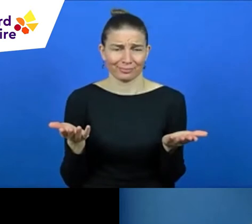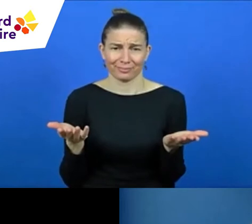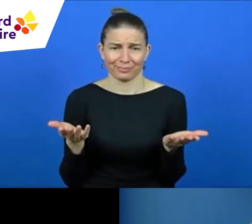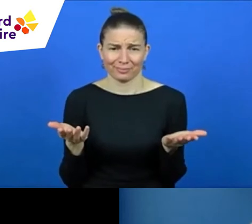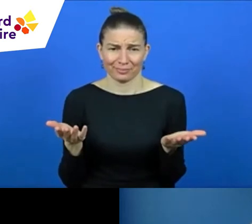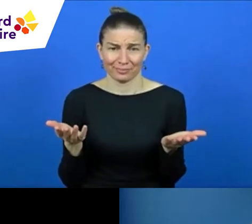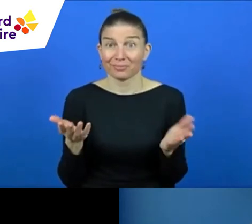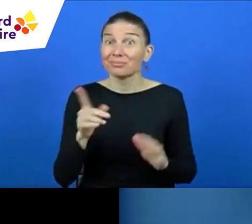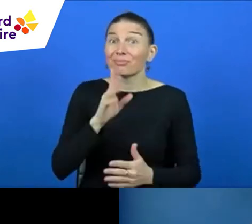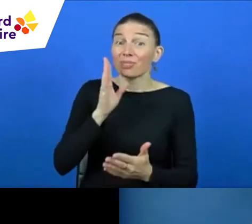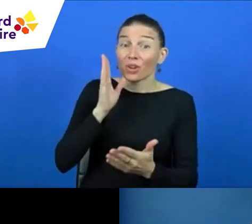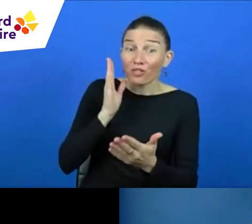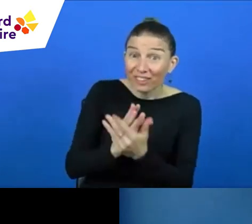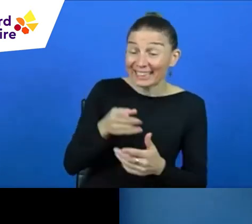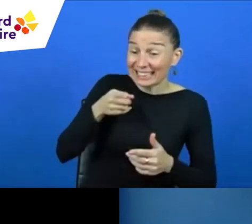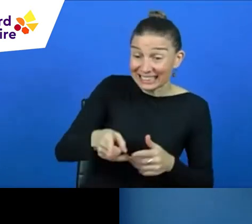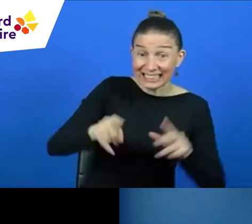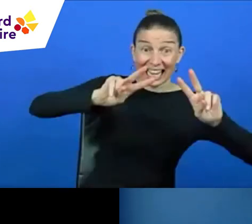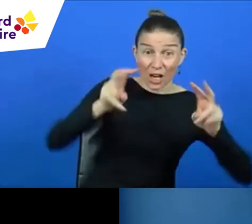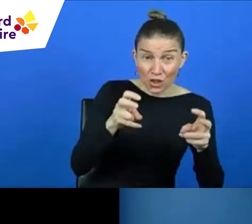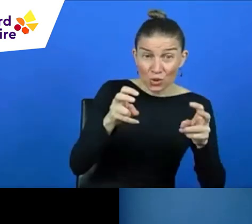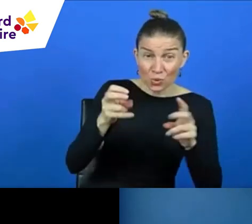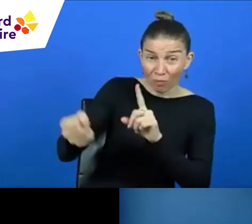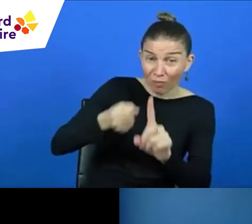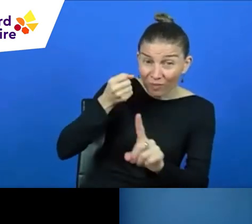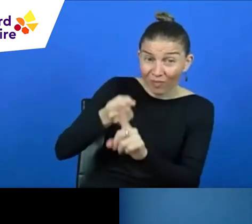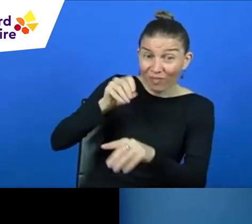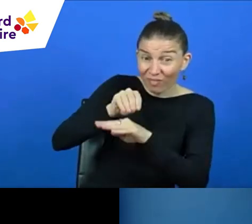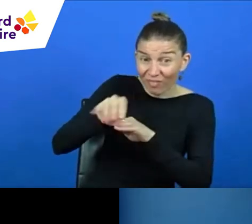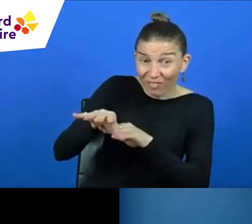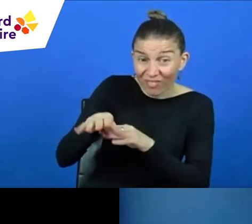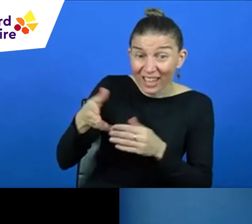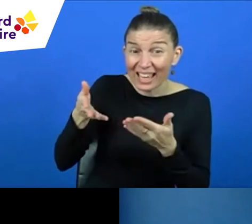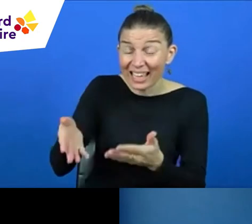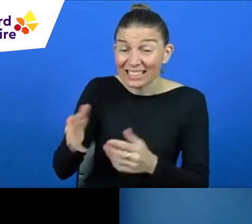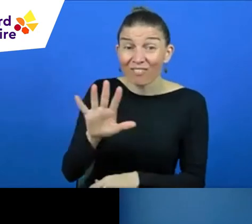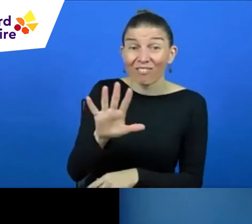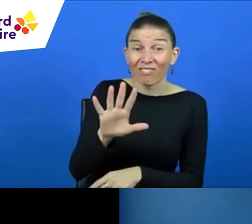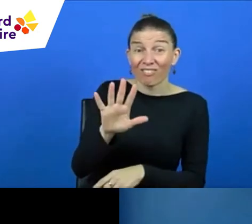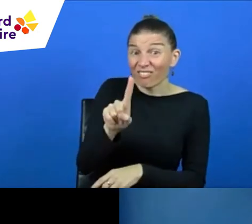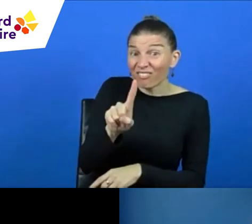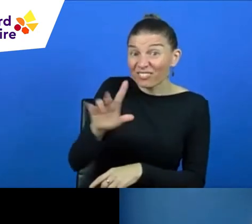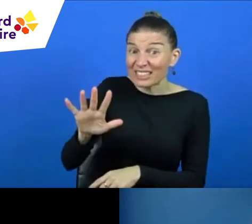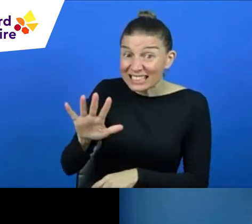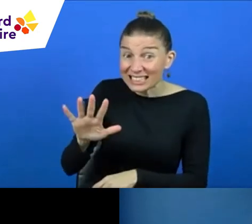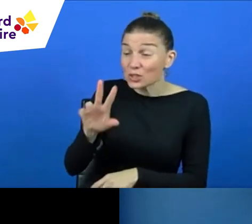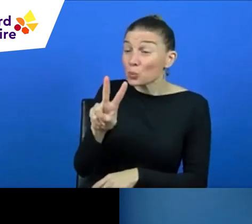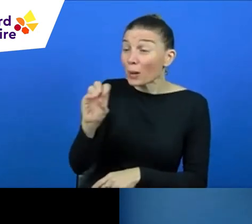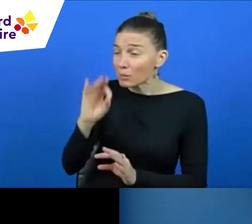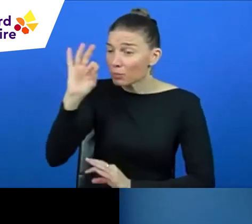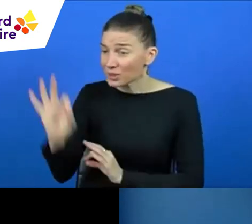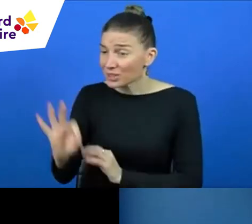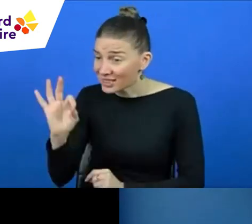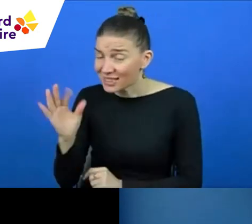that touches 15 to 20% of our population, and with a mother and a father, that's 70%. And so why on earth are we not